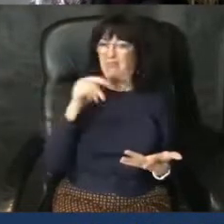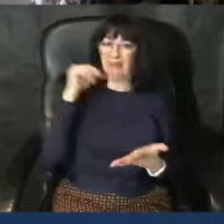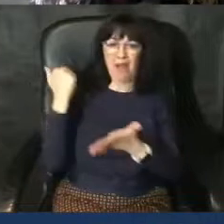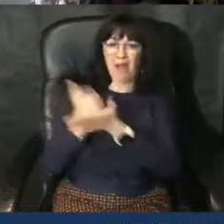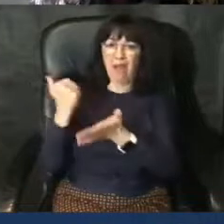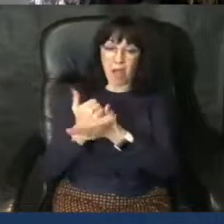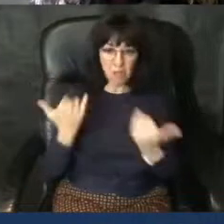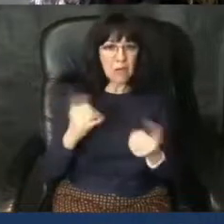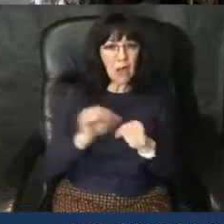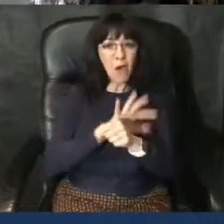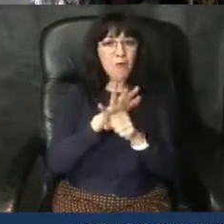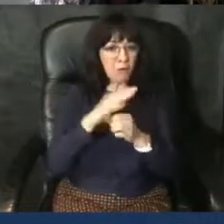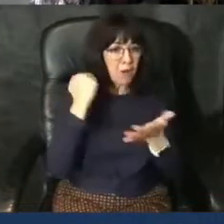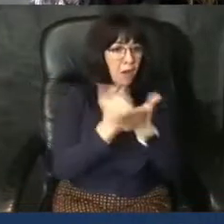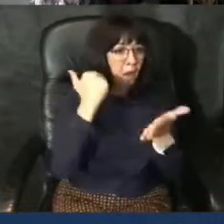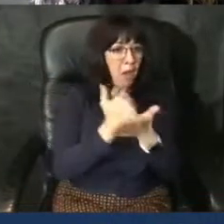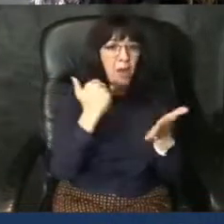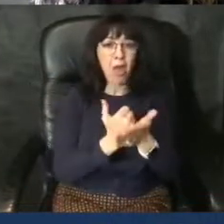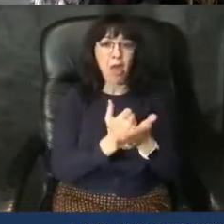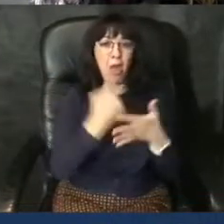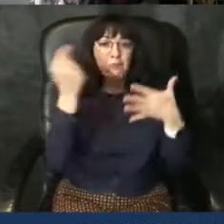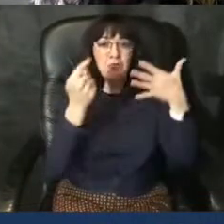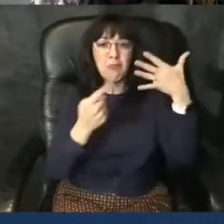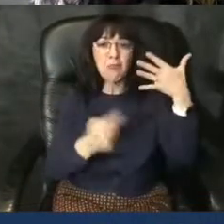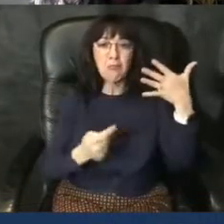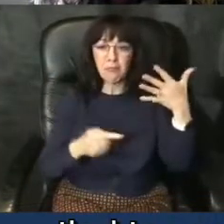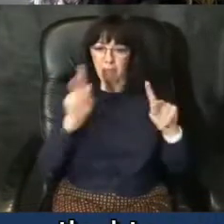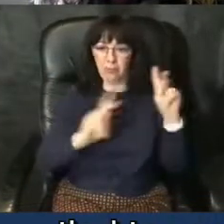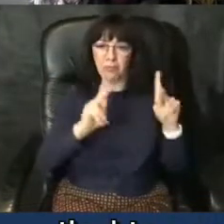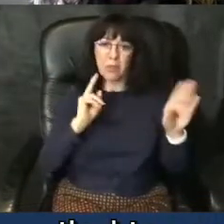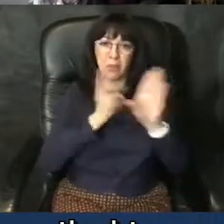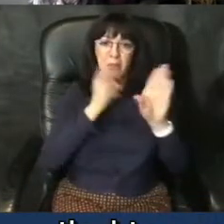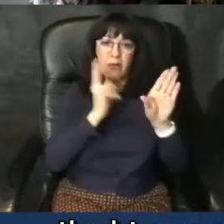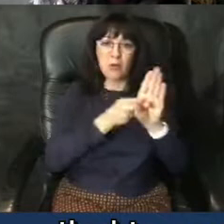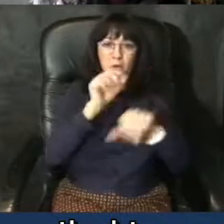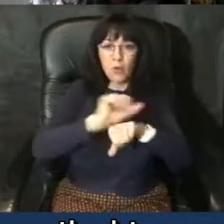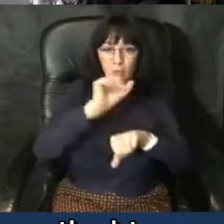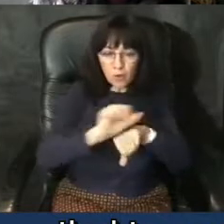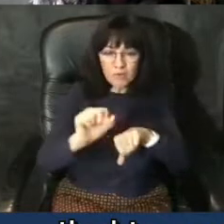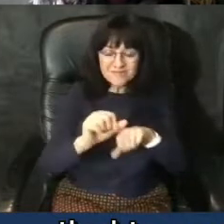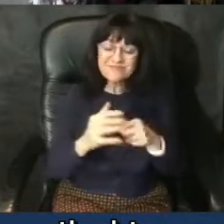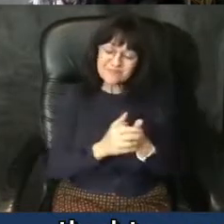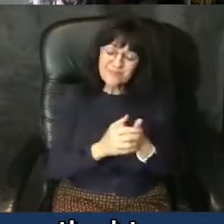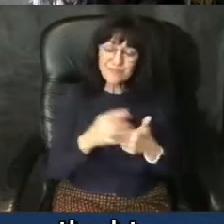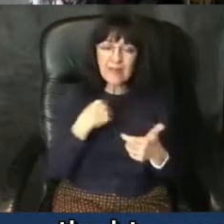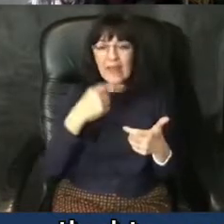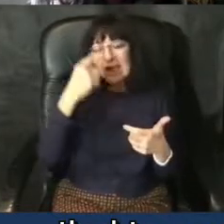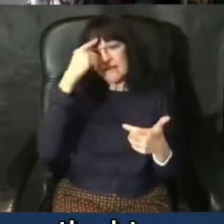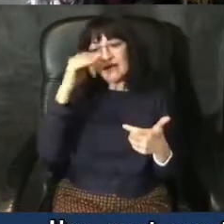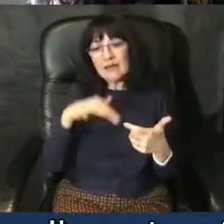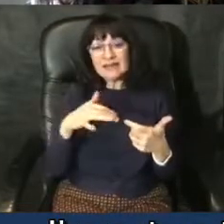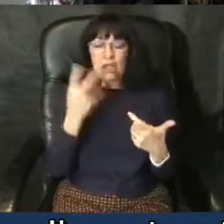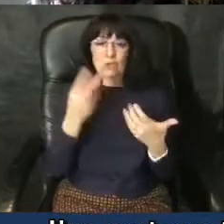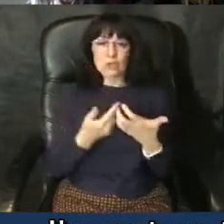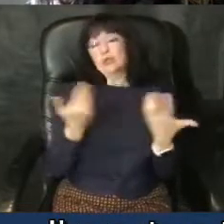recognize that behavioral change also is significantly tied to your mental health and cofactors. And what I find